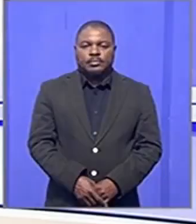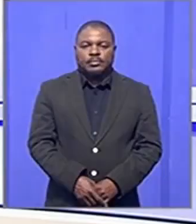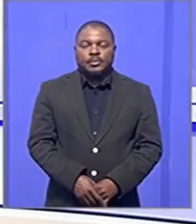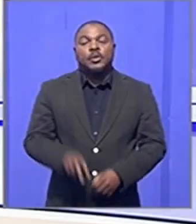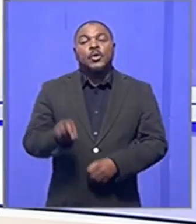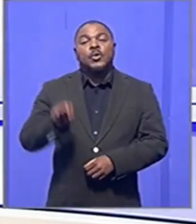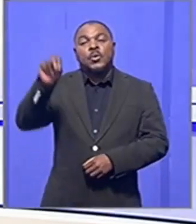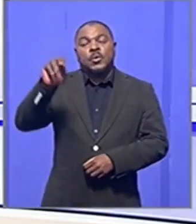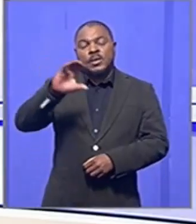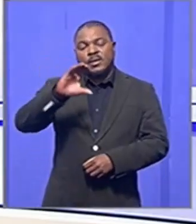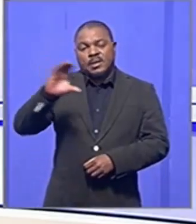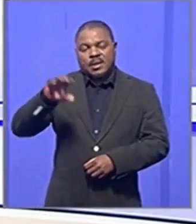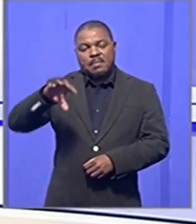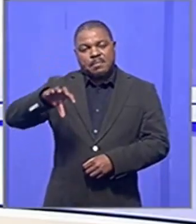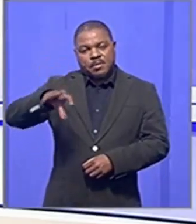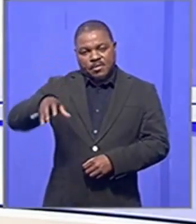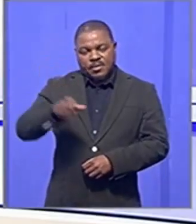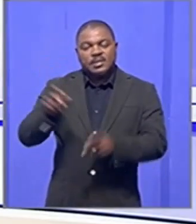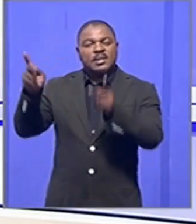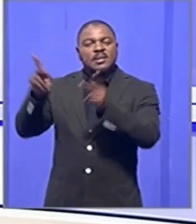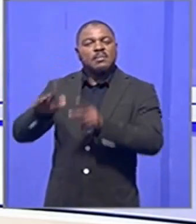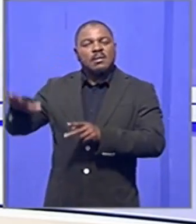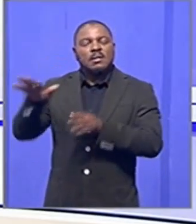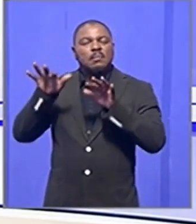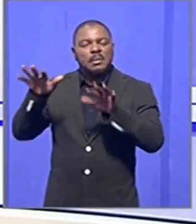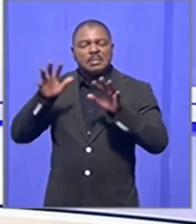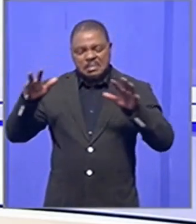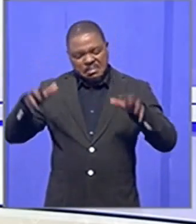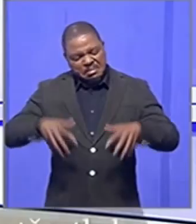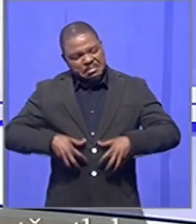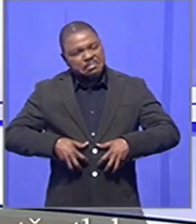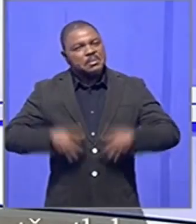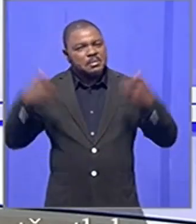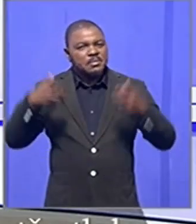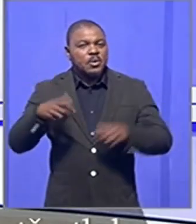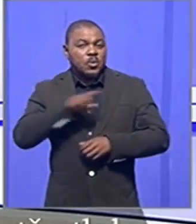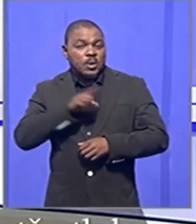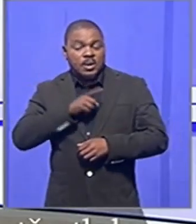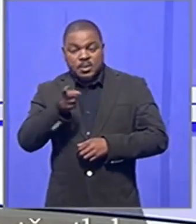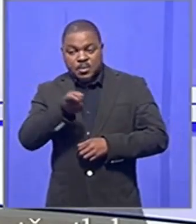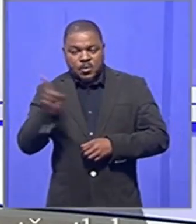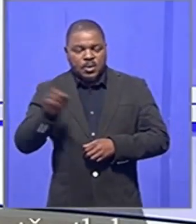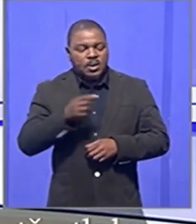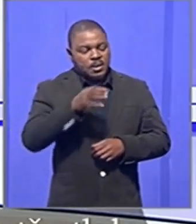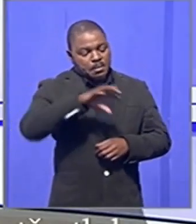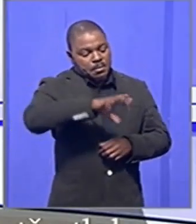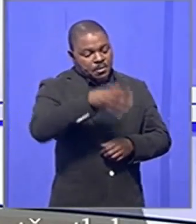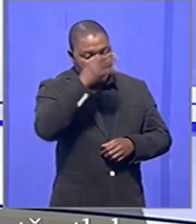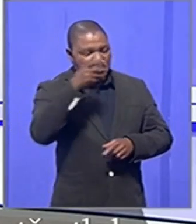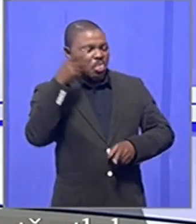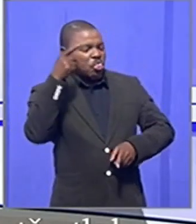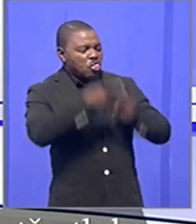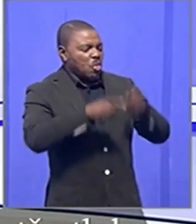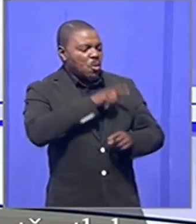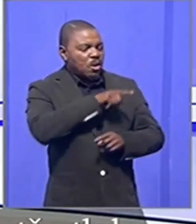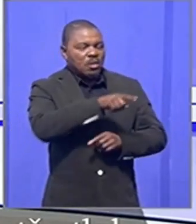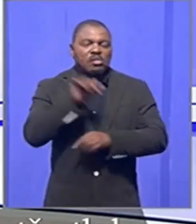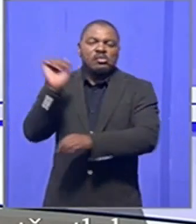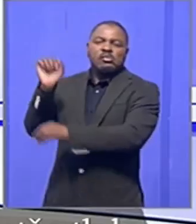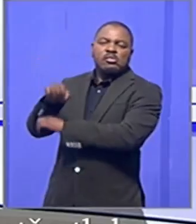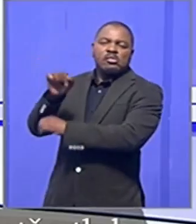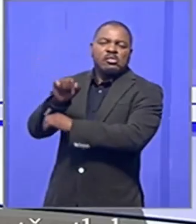Badudi ba bangwe ka Kimberley province ya Northern Cape ba thunya mishi ka dinko mo ba latofatša go mmuši wa province ka go ba hlokomologa. Ba